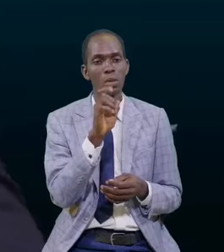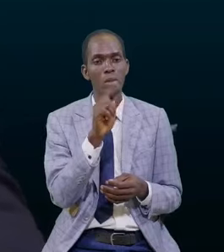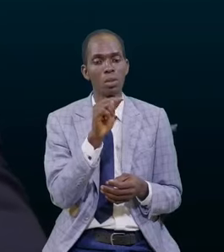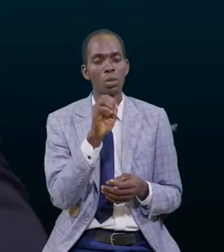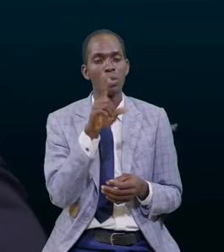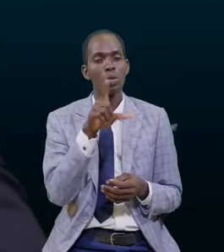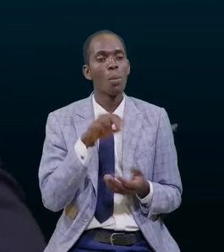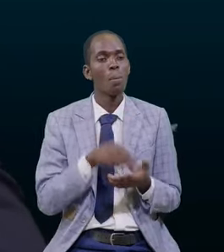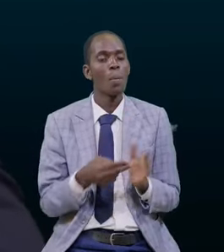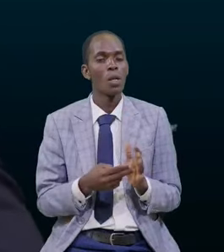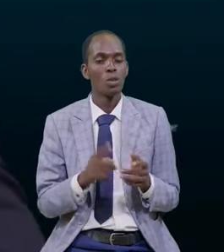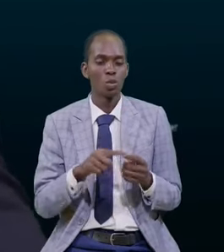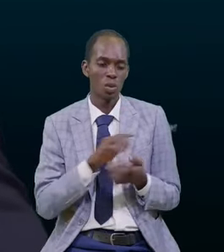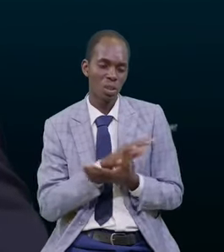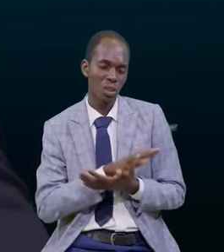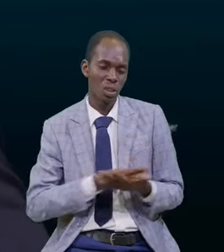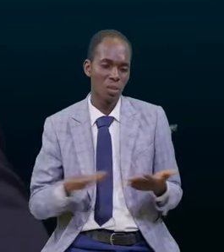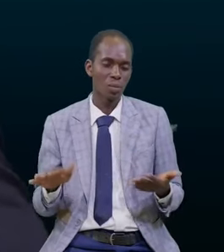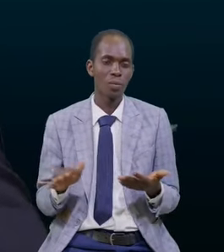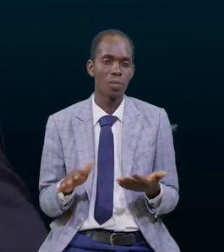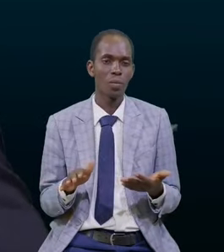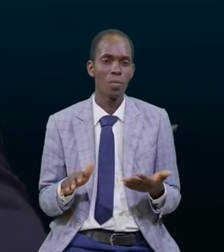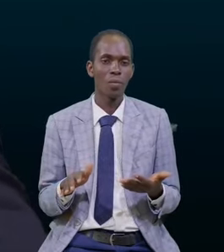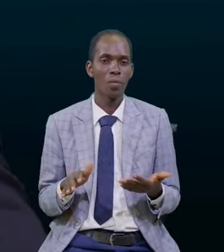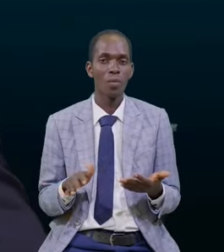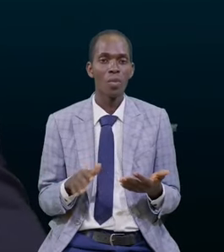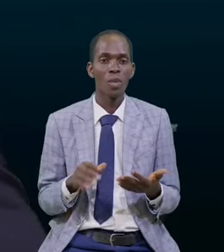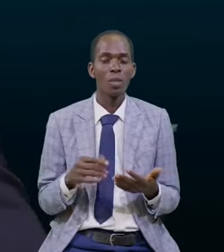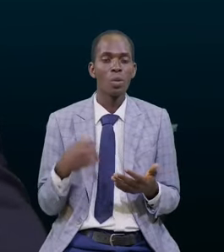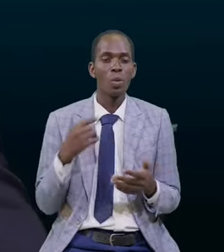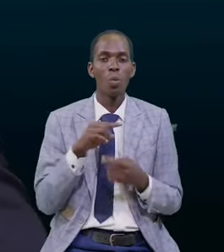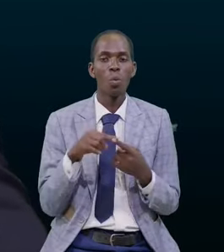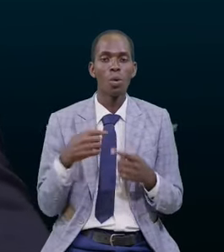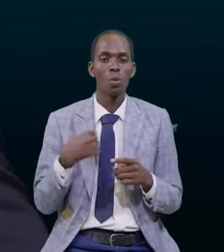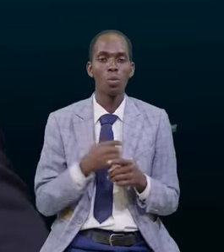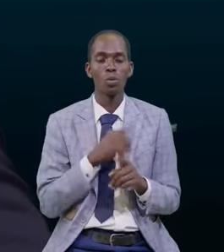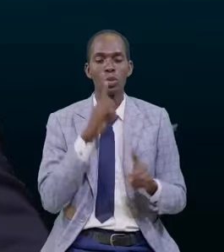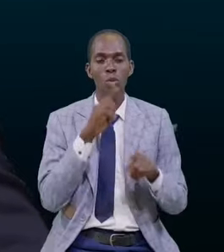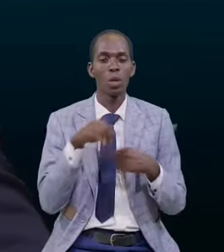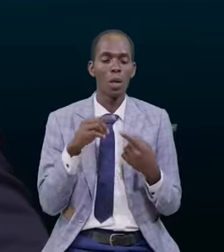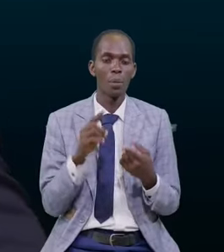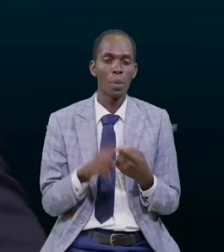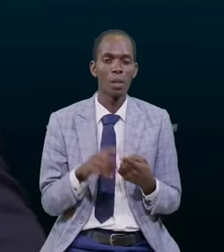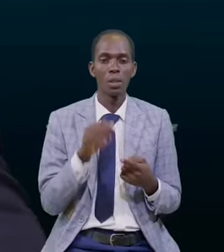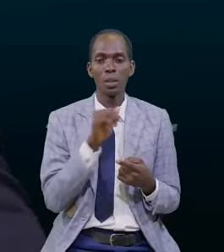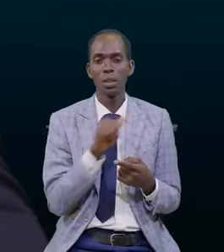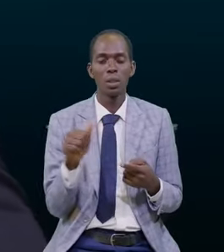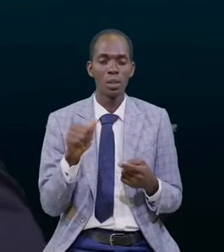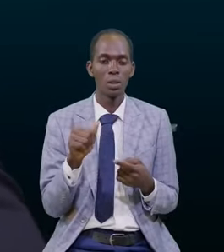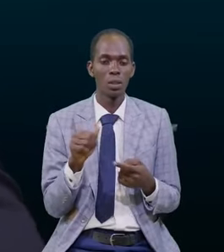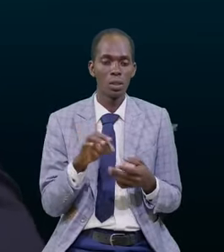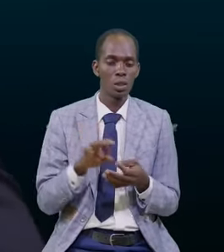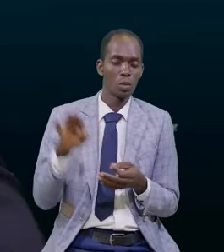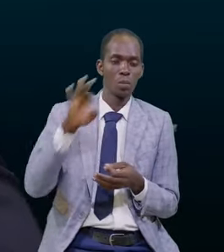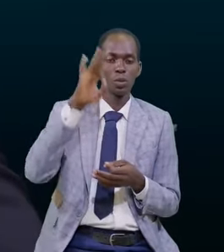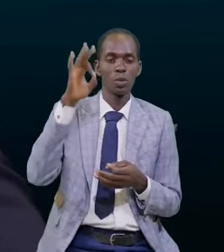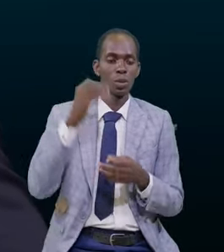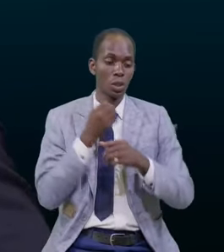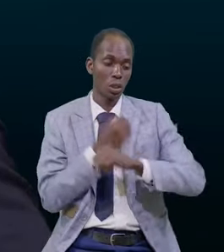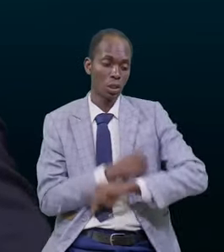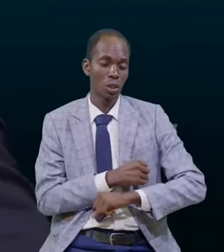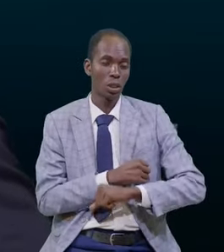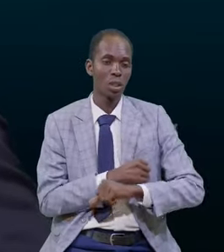believer's security the Believers is as secured as he is in Christ if he goes